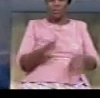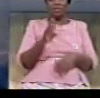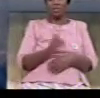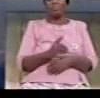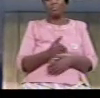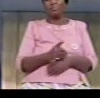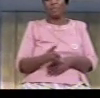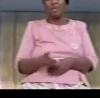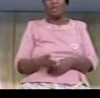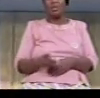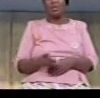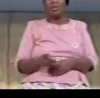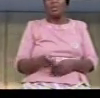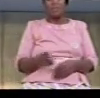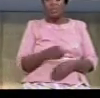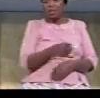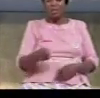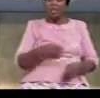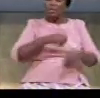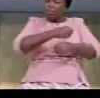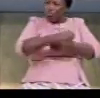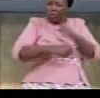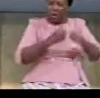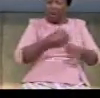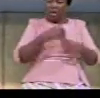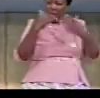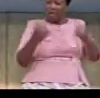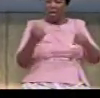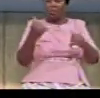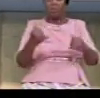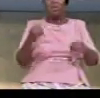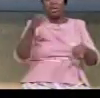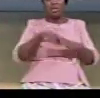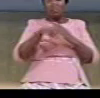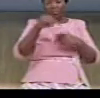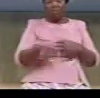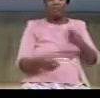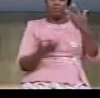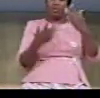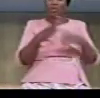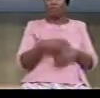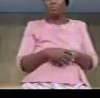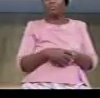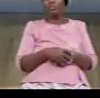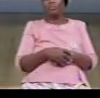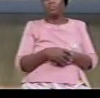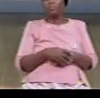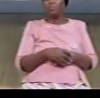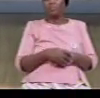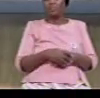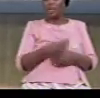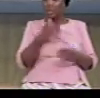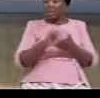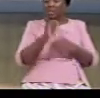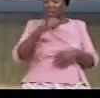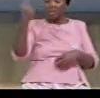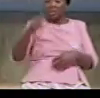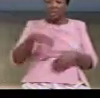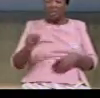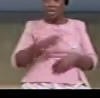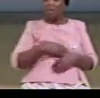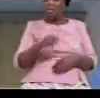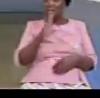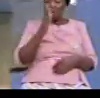They suffered. They are now on the other side of eternity, and they have been tormented